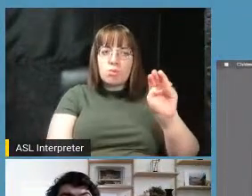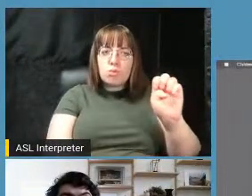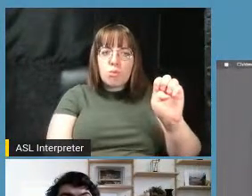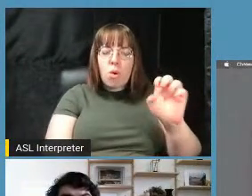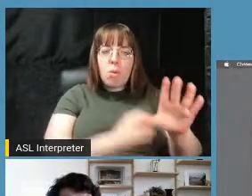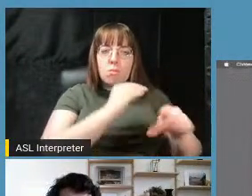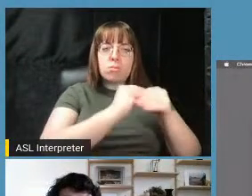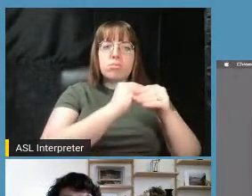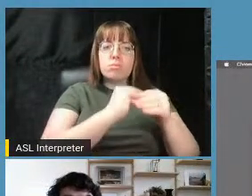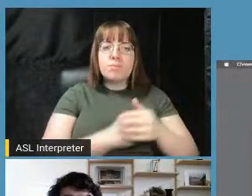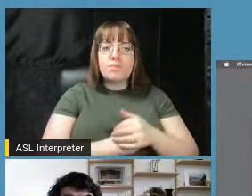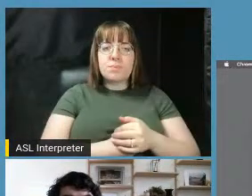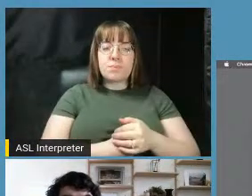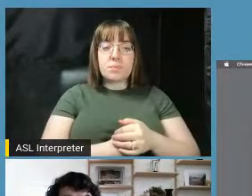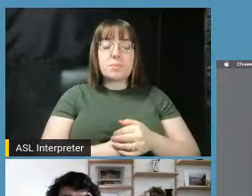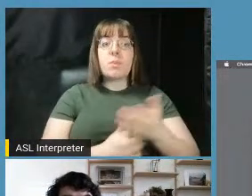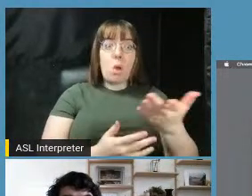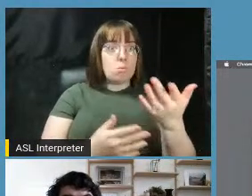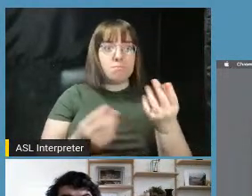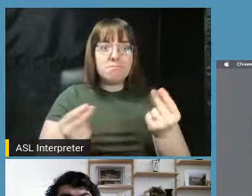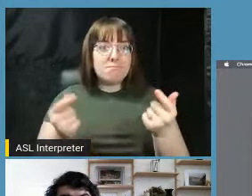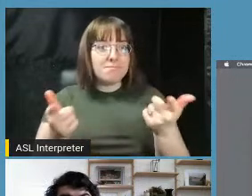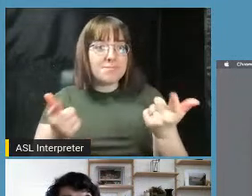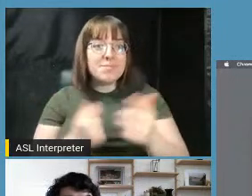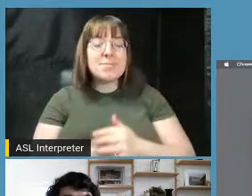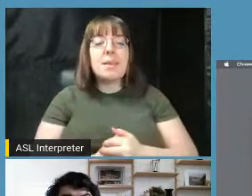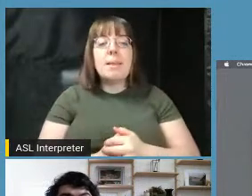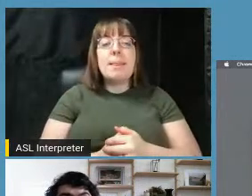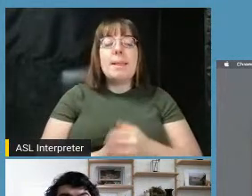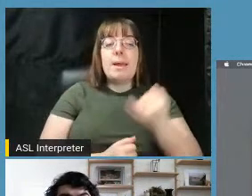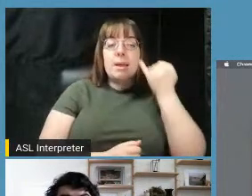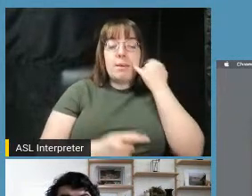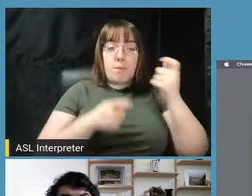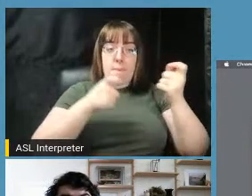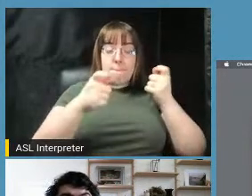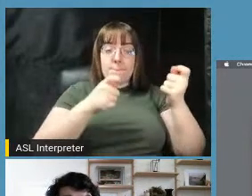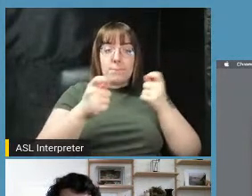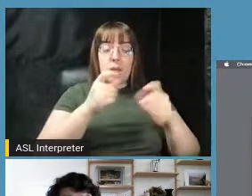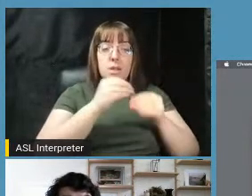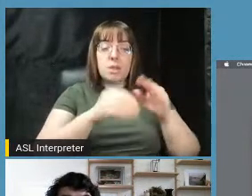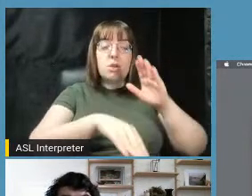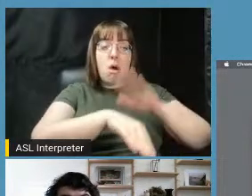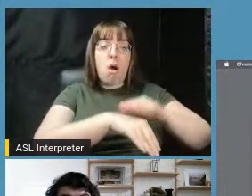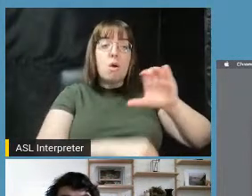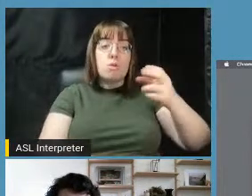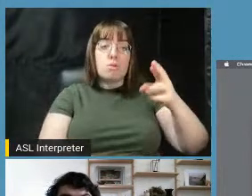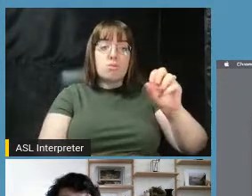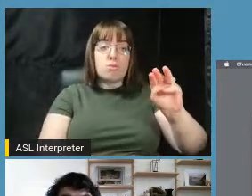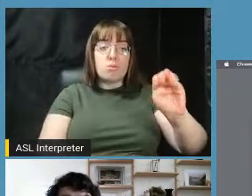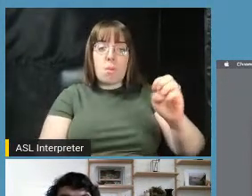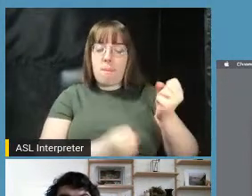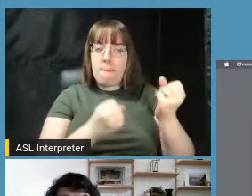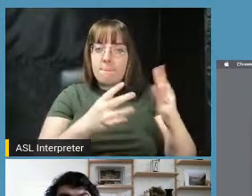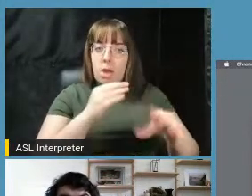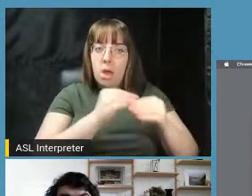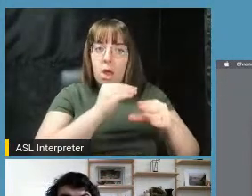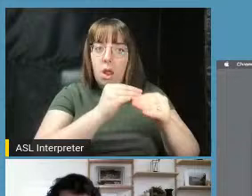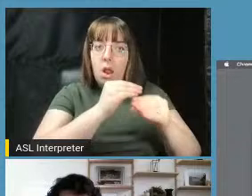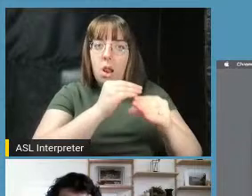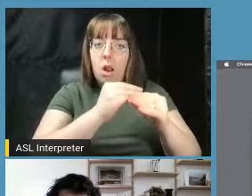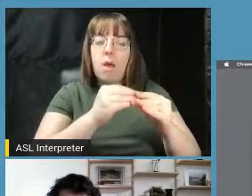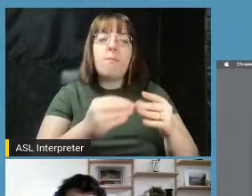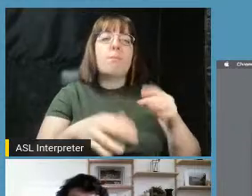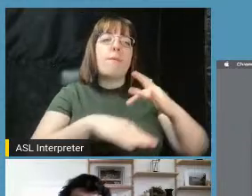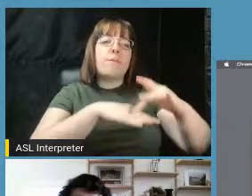Wave plug. Oh, there you go. So if you manage your extensions on Chrome, And a lot of extensions are now available for Safari as